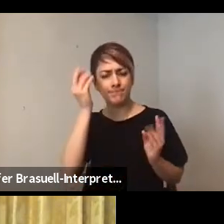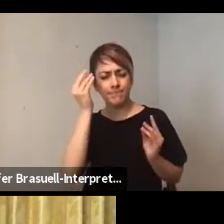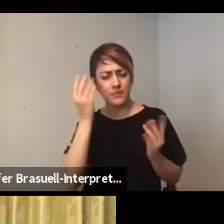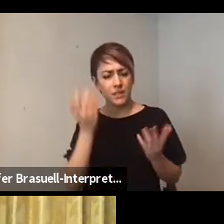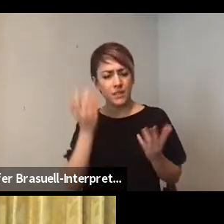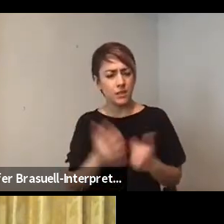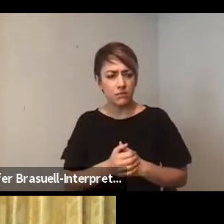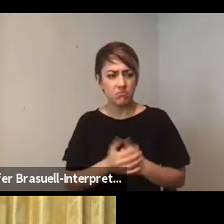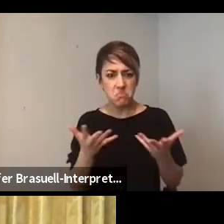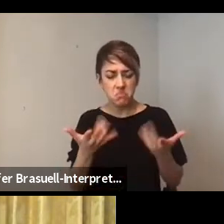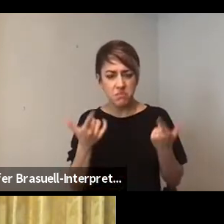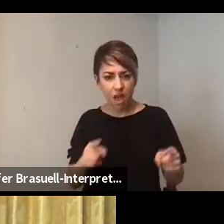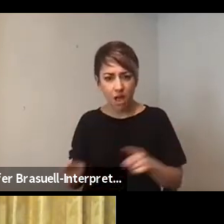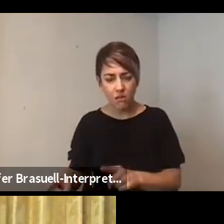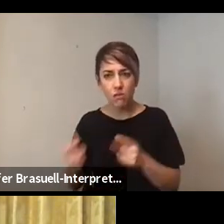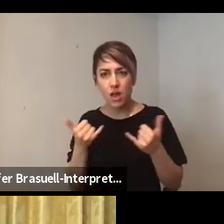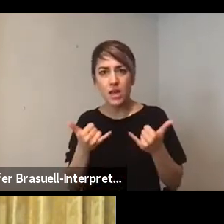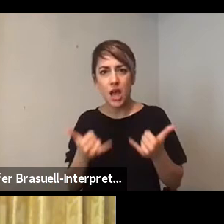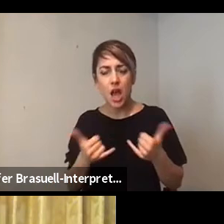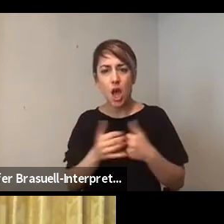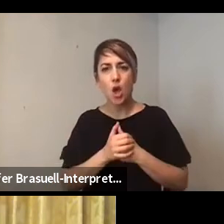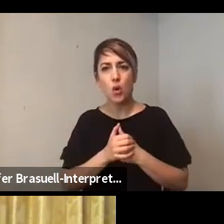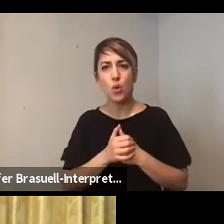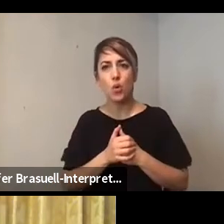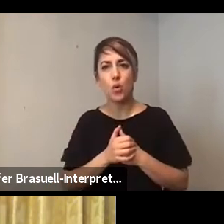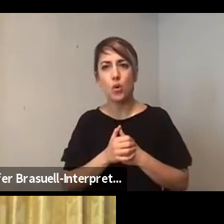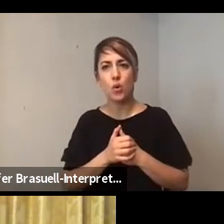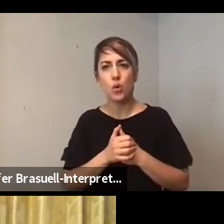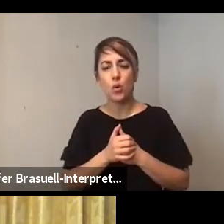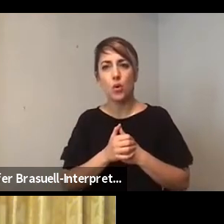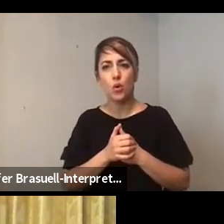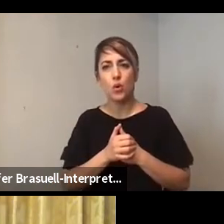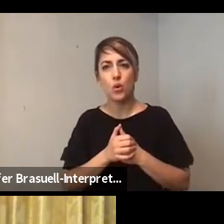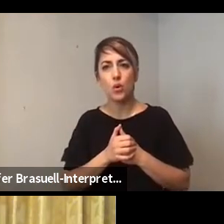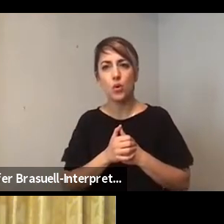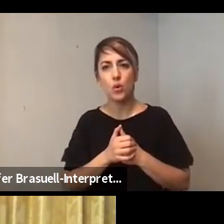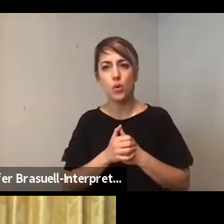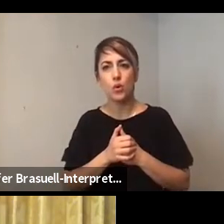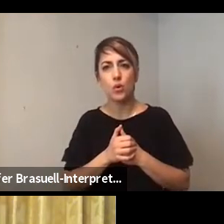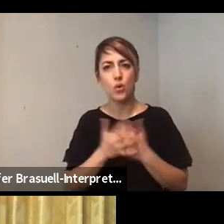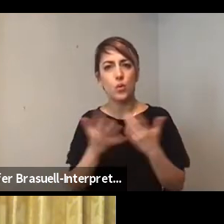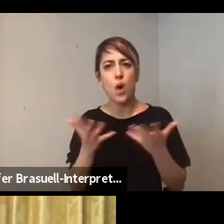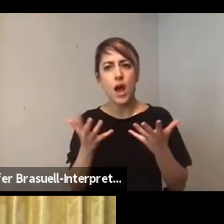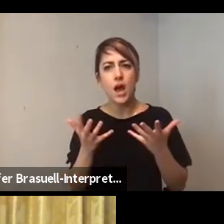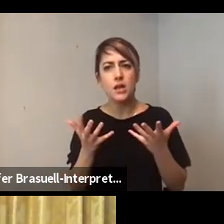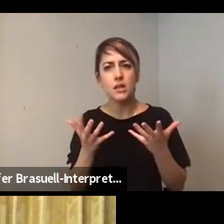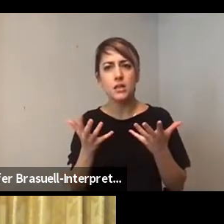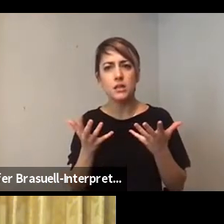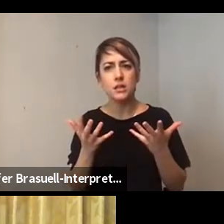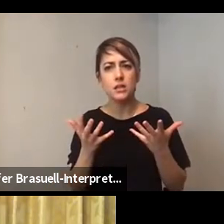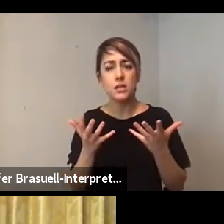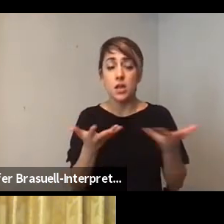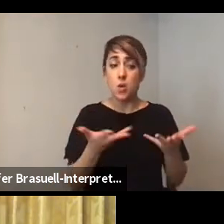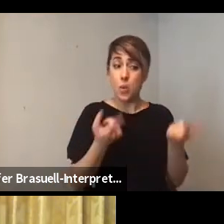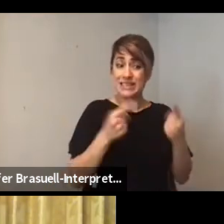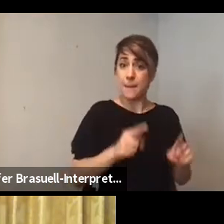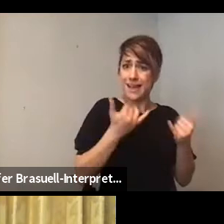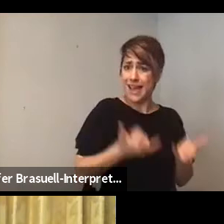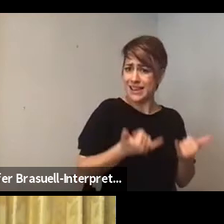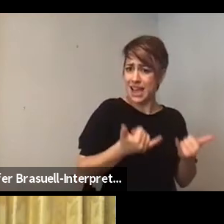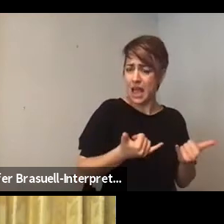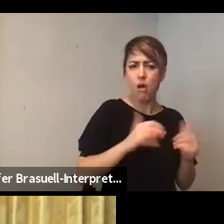going to make with us, what does it mean for the theater world, and how do